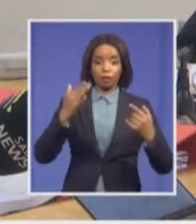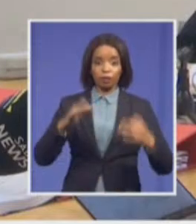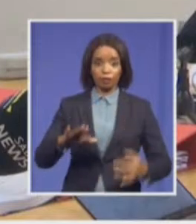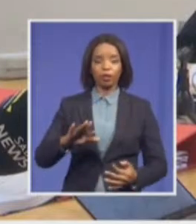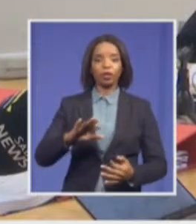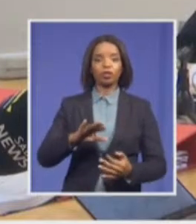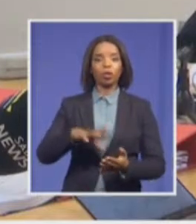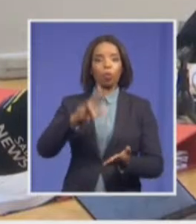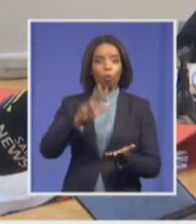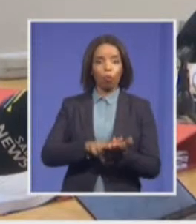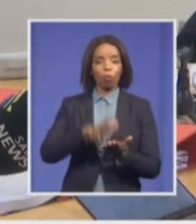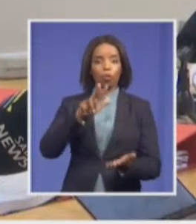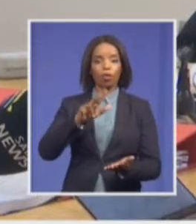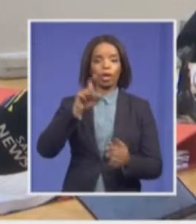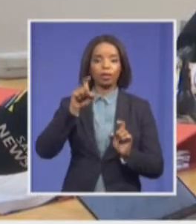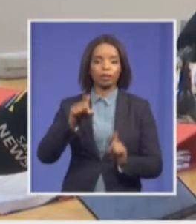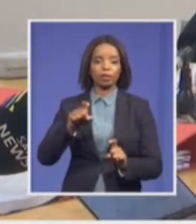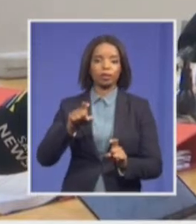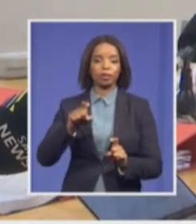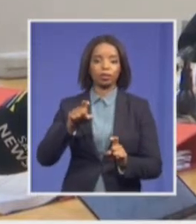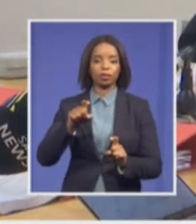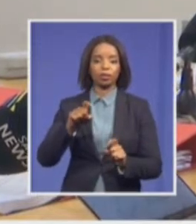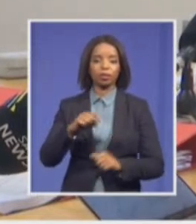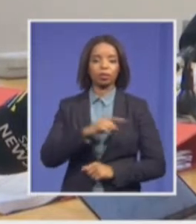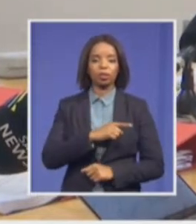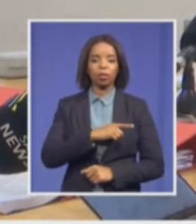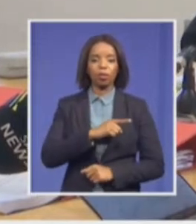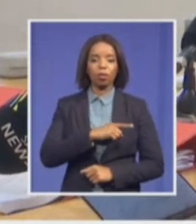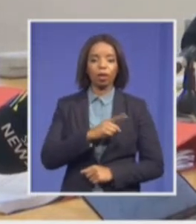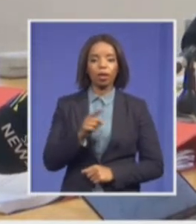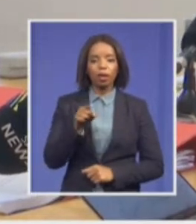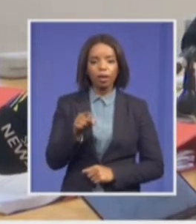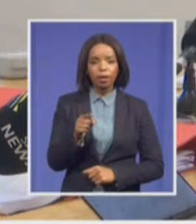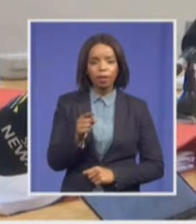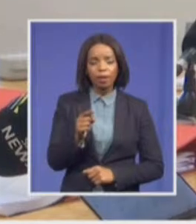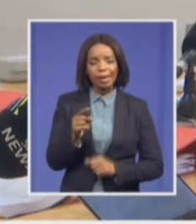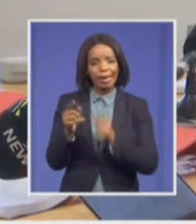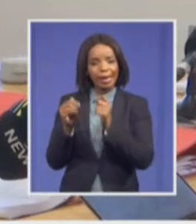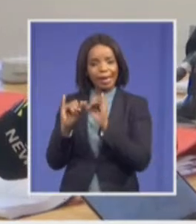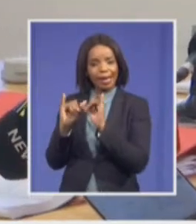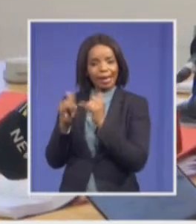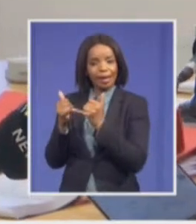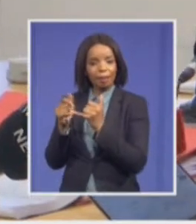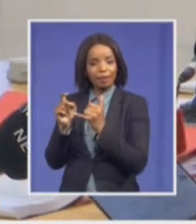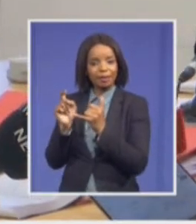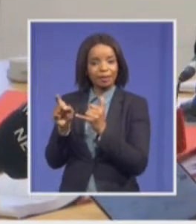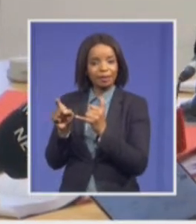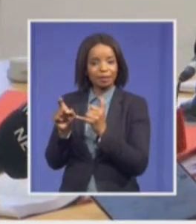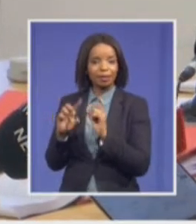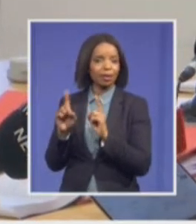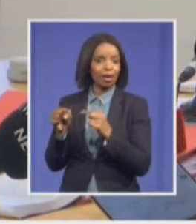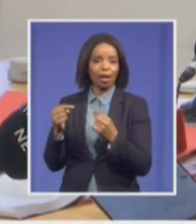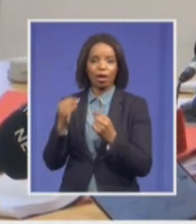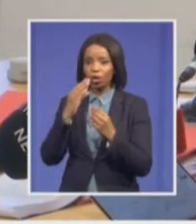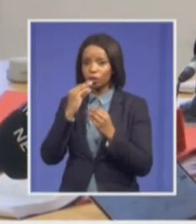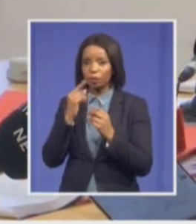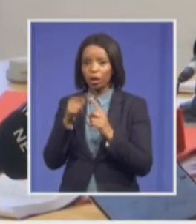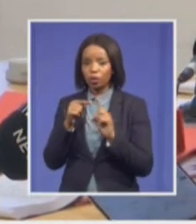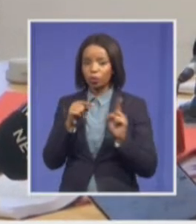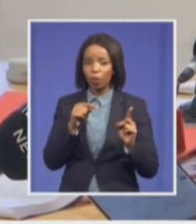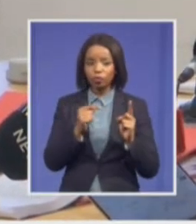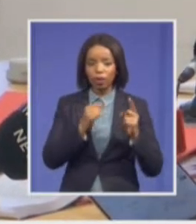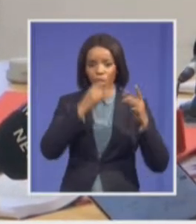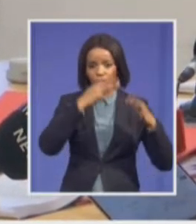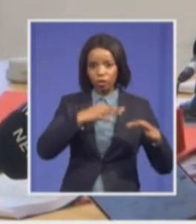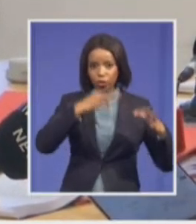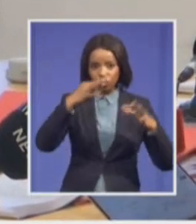is governed by two acts. A company can only speak through its resolutions. There's no other way. Further to